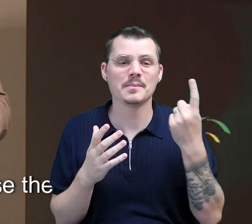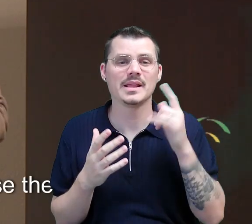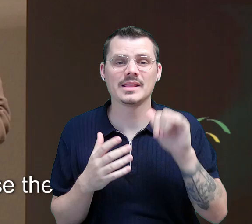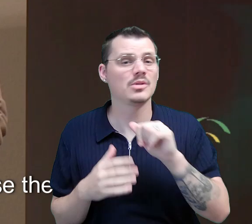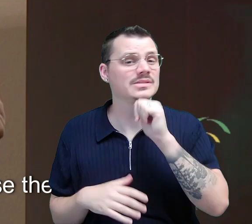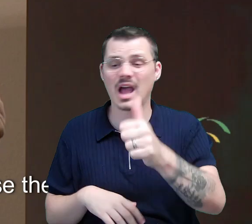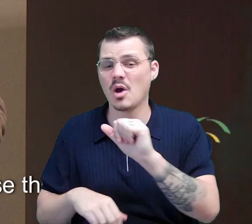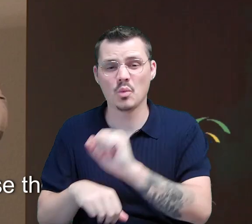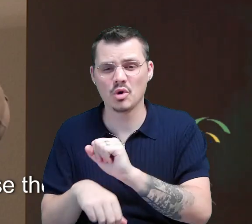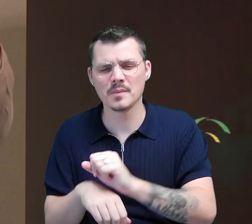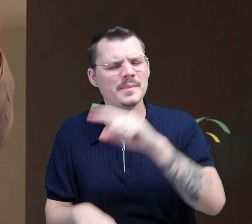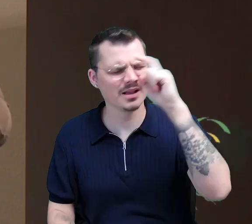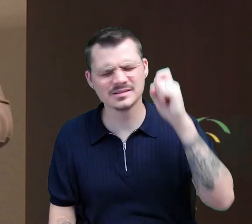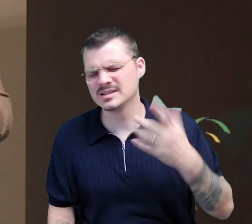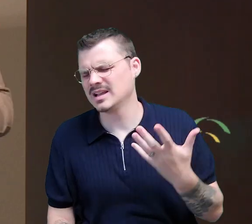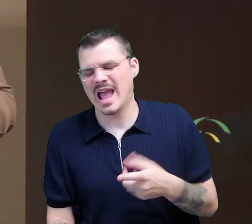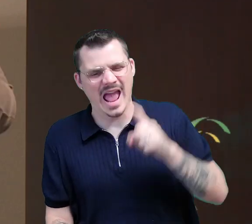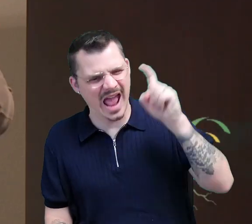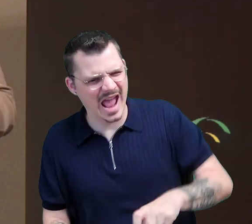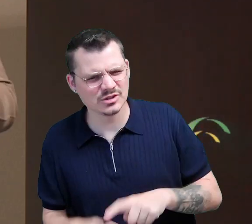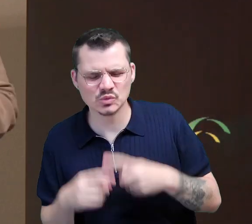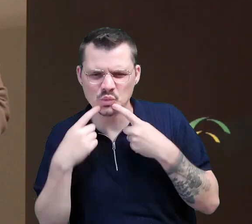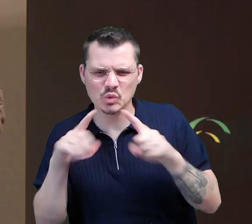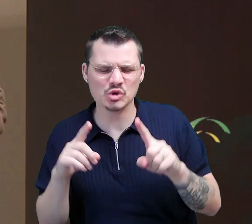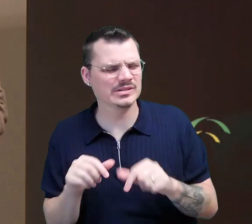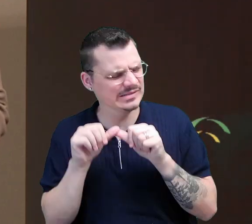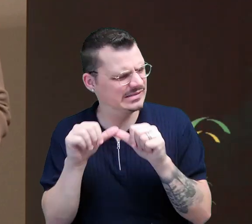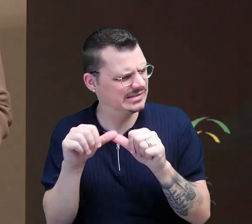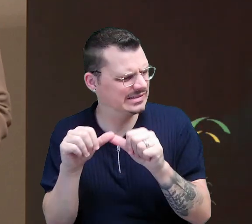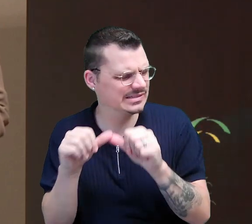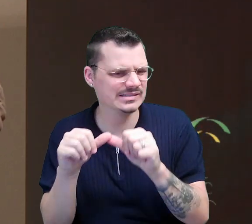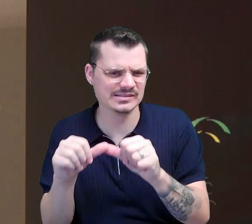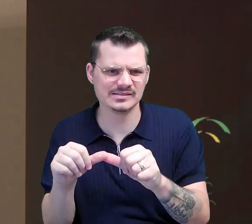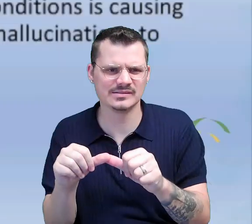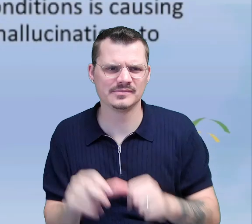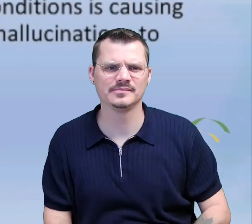something that was not working because they were sure it should work.